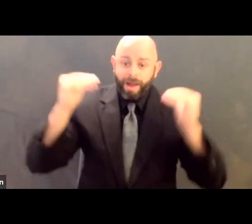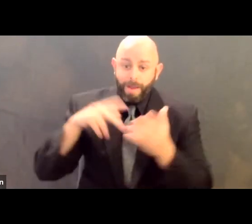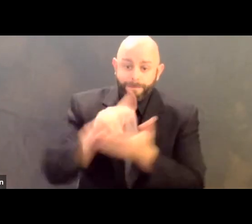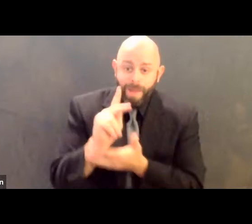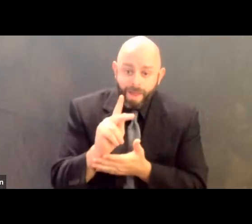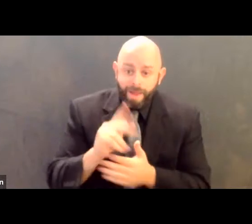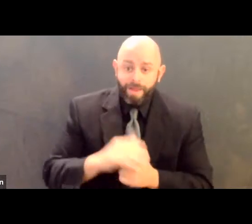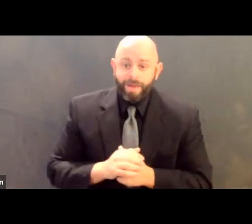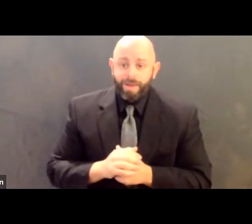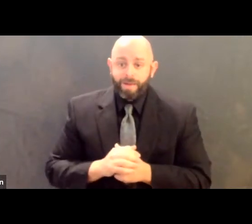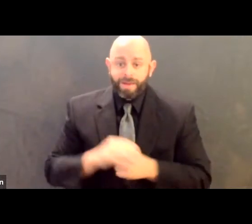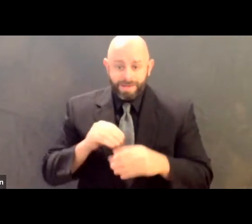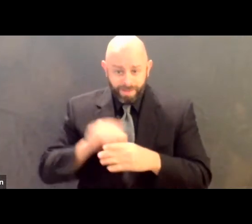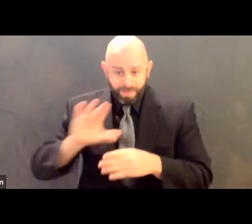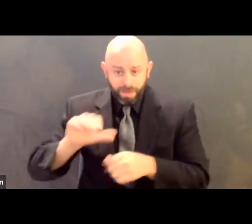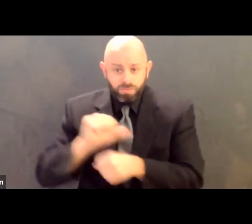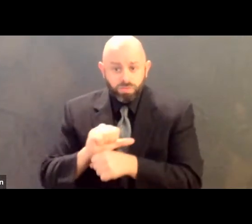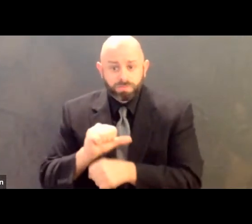in that occupation.